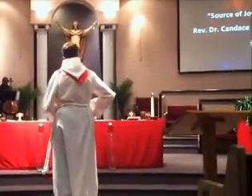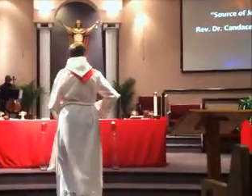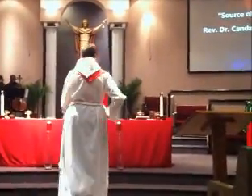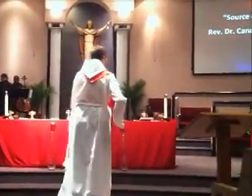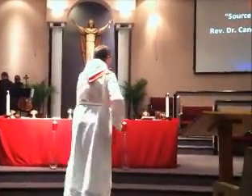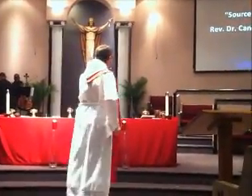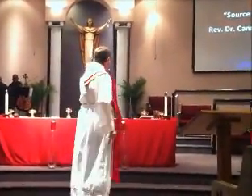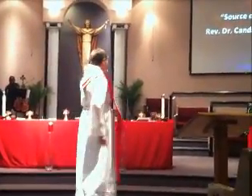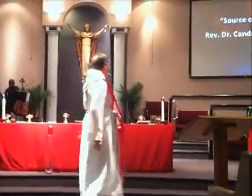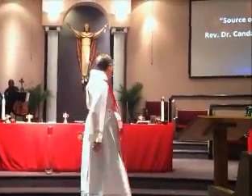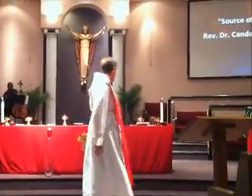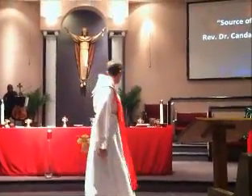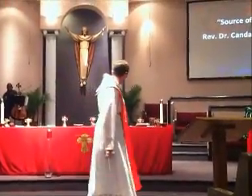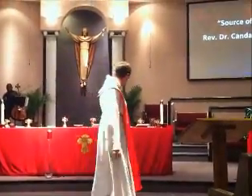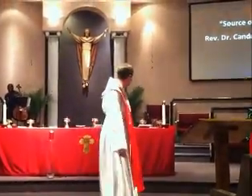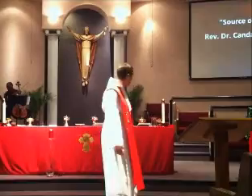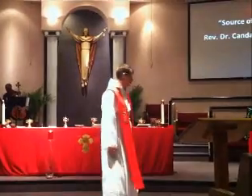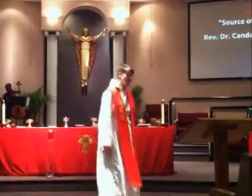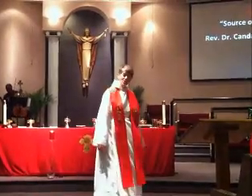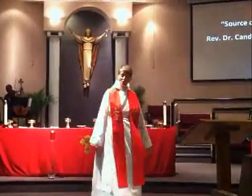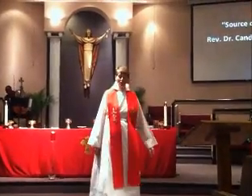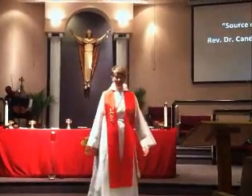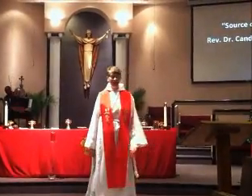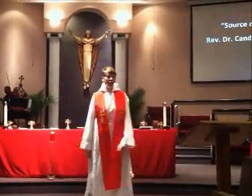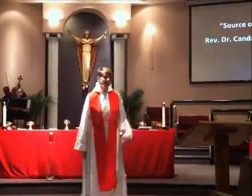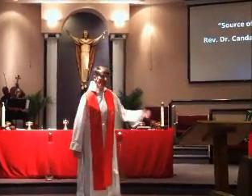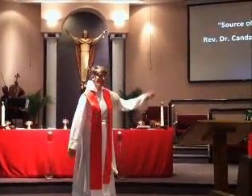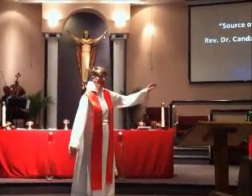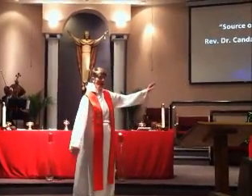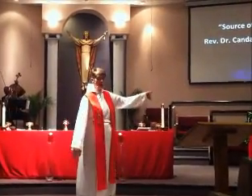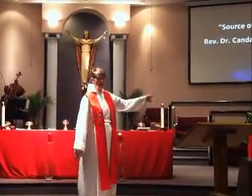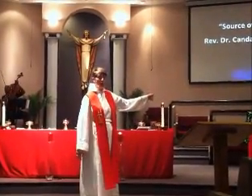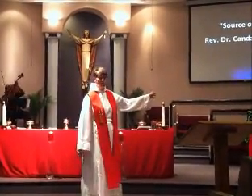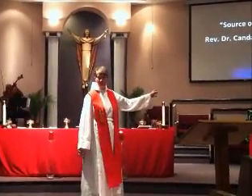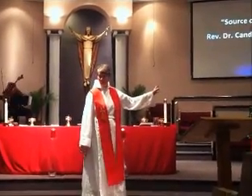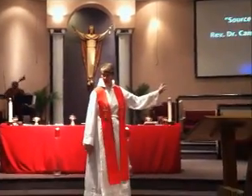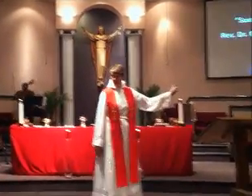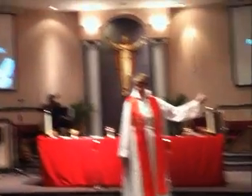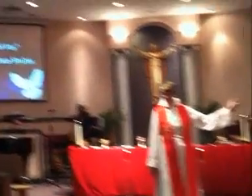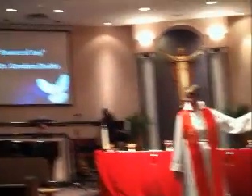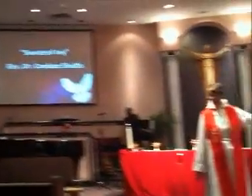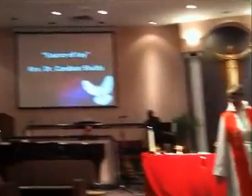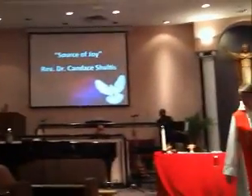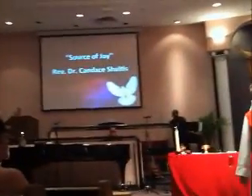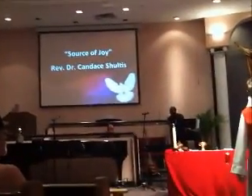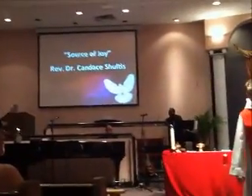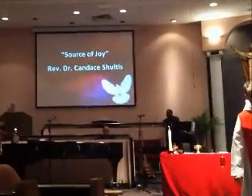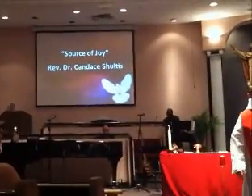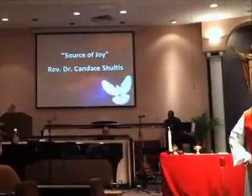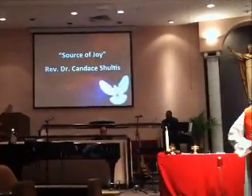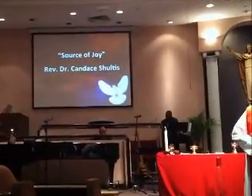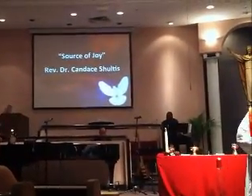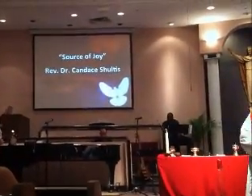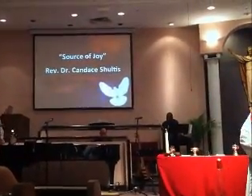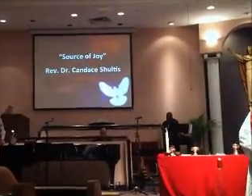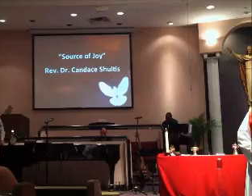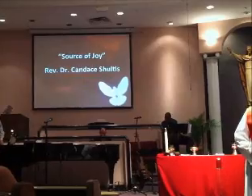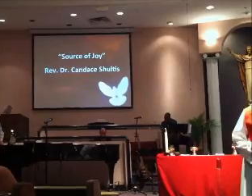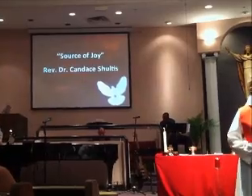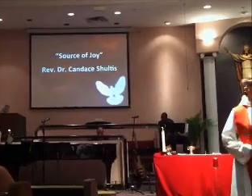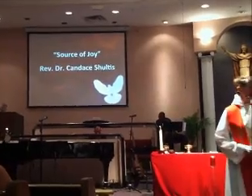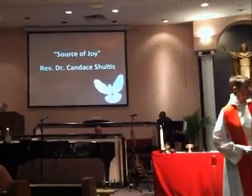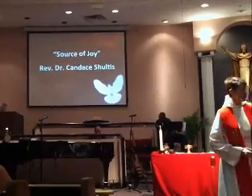a time in Chicago. Woo! Praise the Lord. We sent Brad sooner than that, so he actually